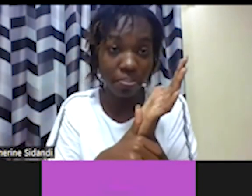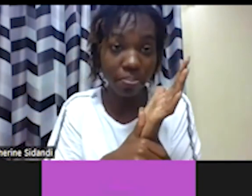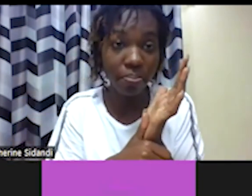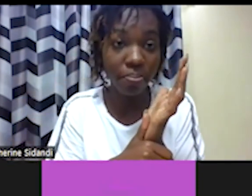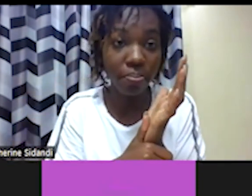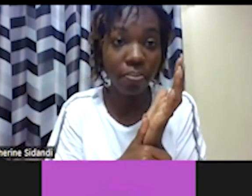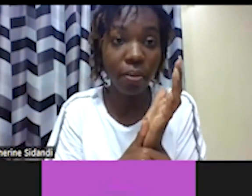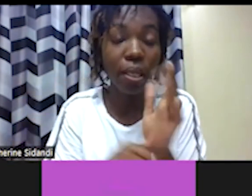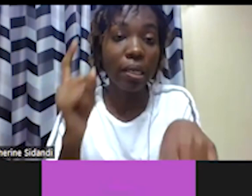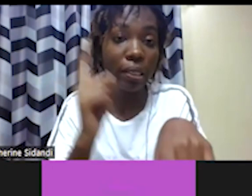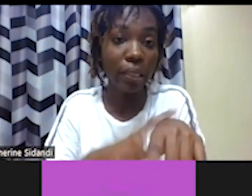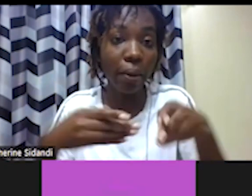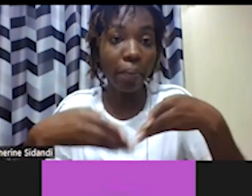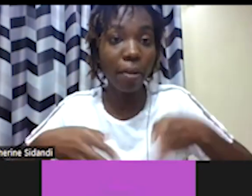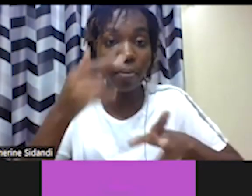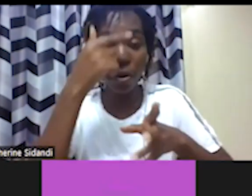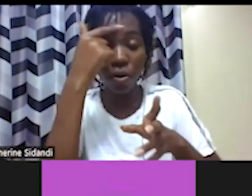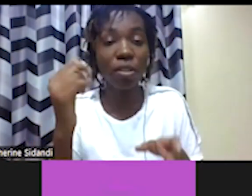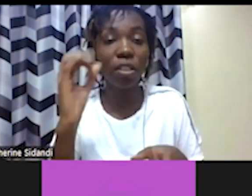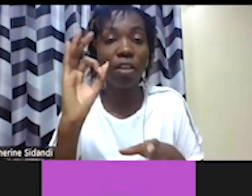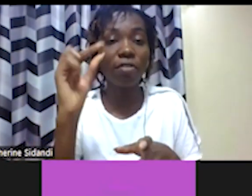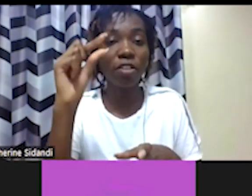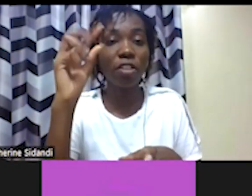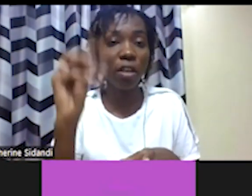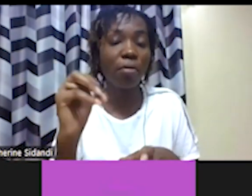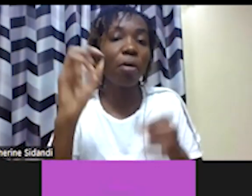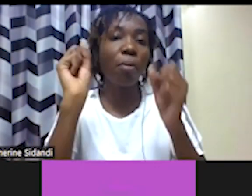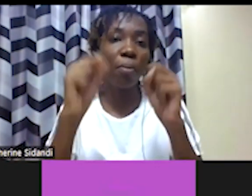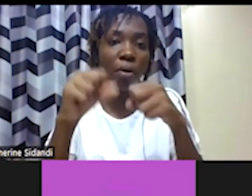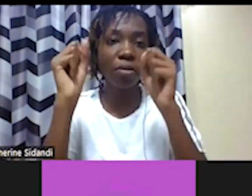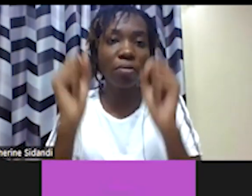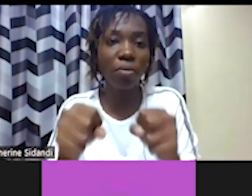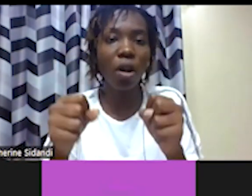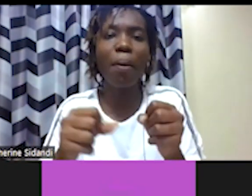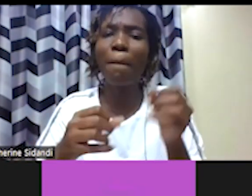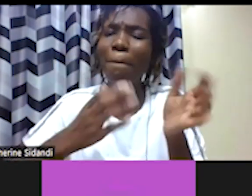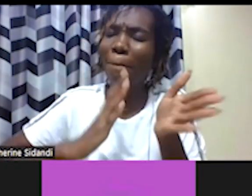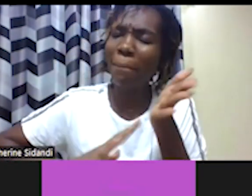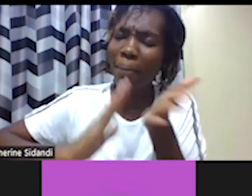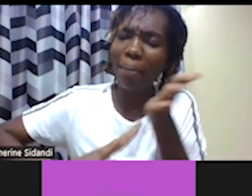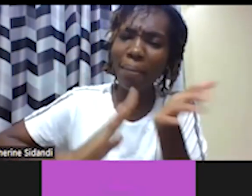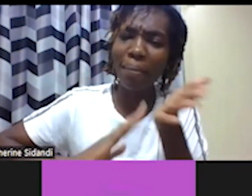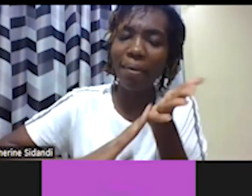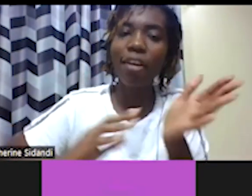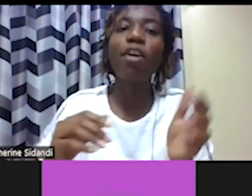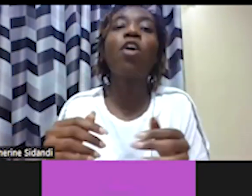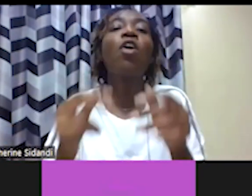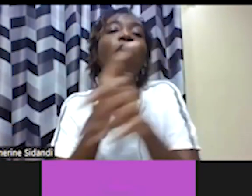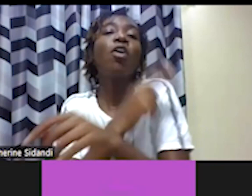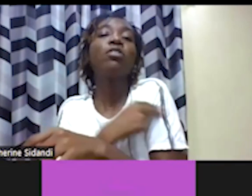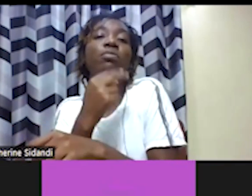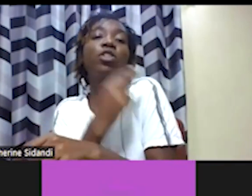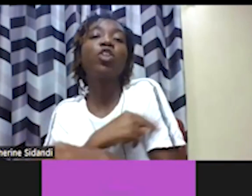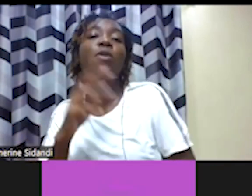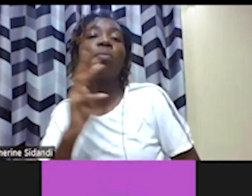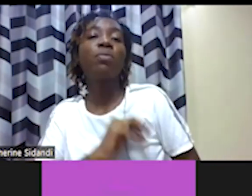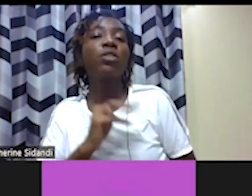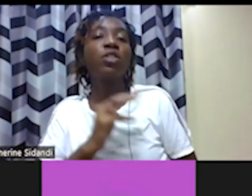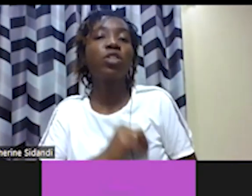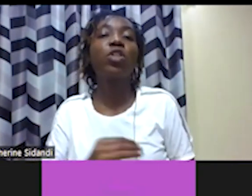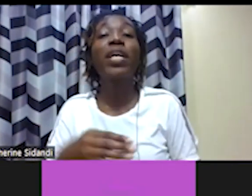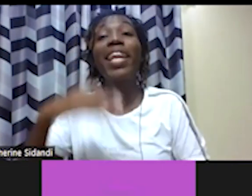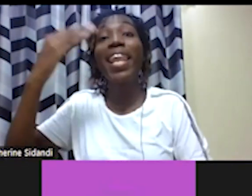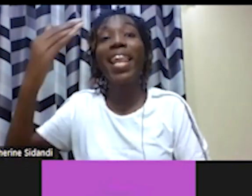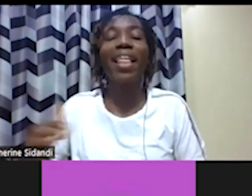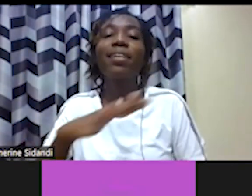while giving birth due to FGM, they could easily be rushed to a hospital, which was a mission hospital in the next